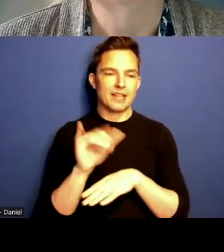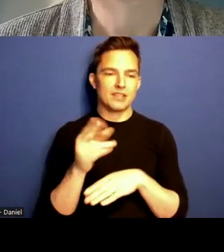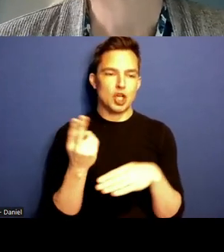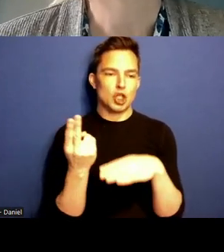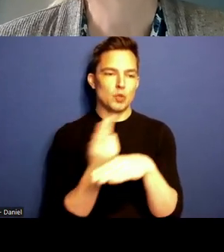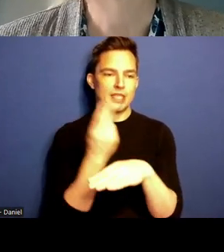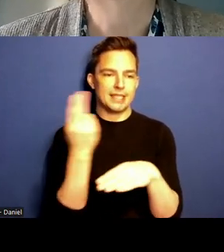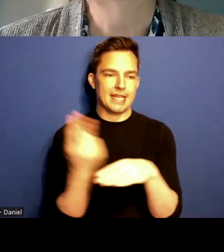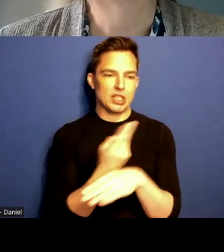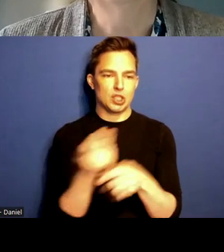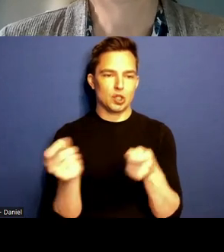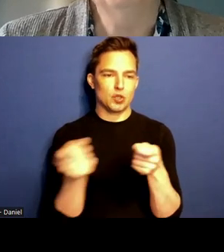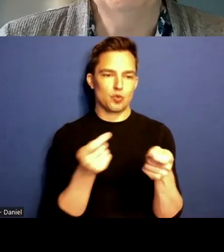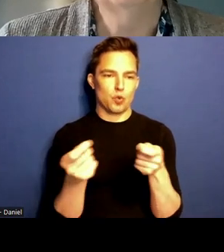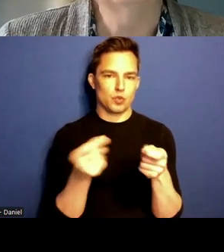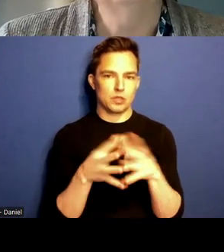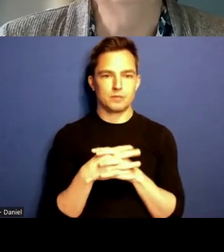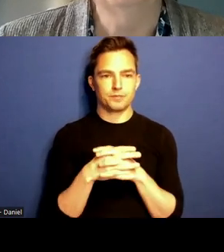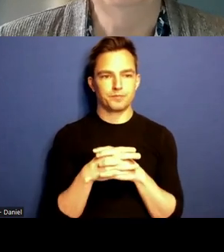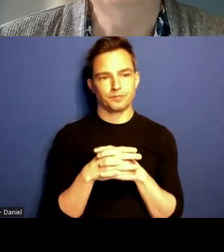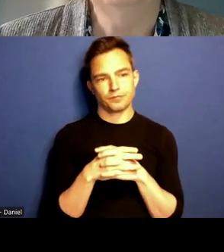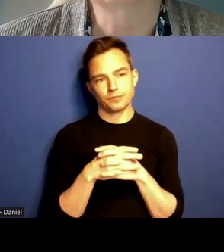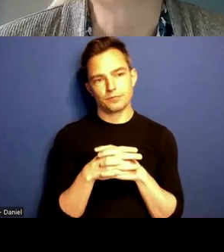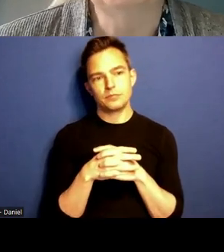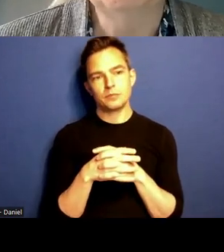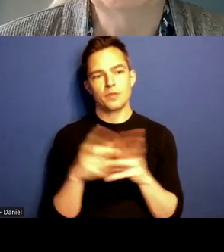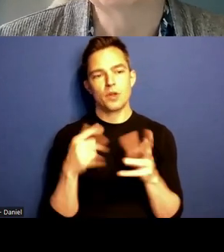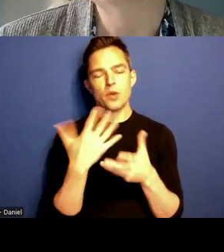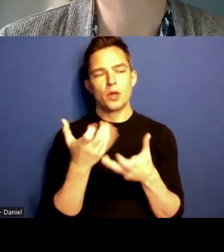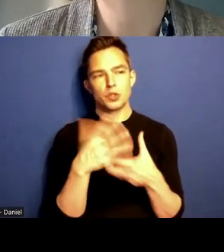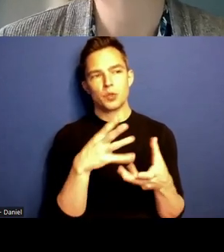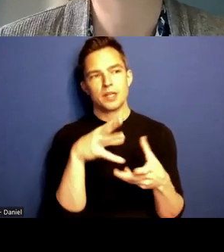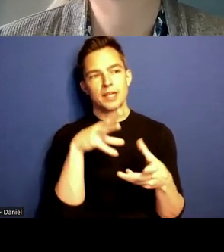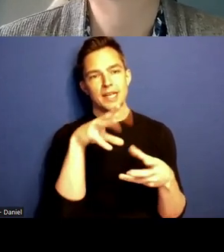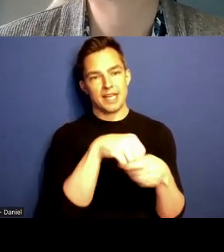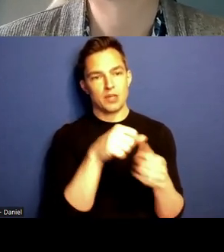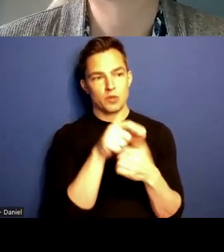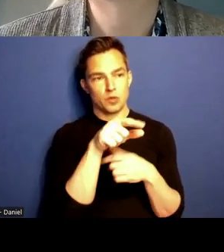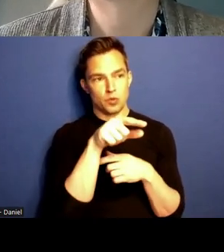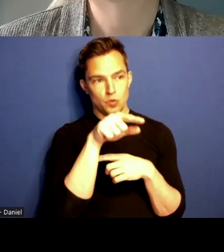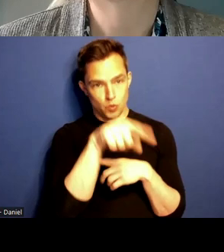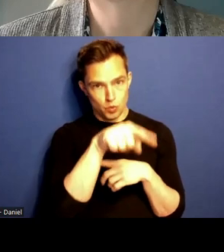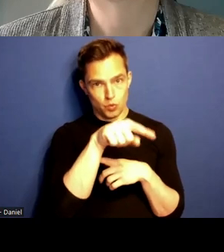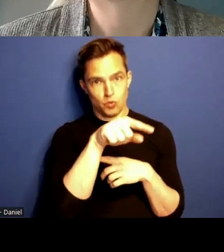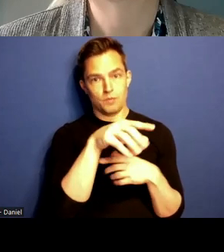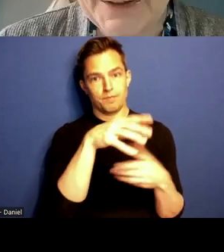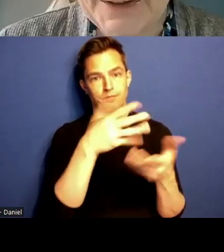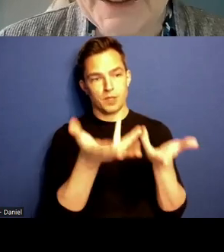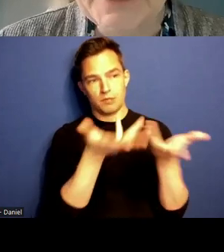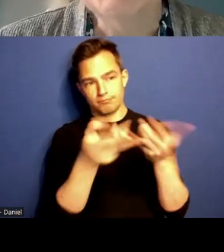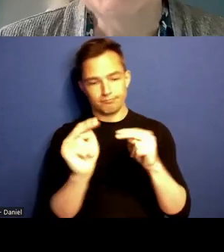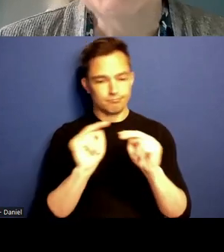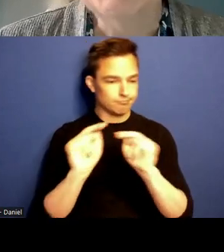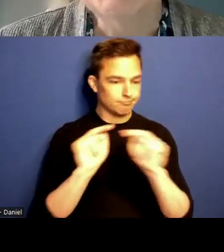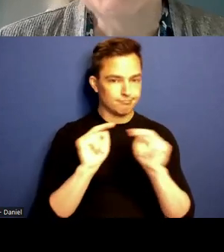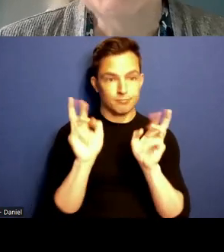controls. And we want to engage with you in a series of negotiations,